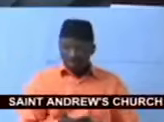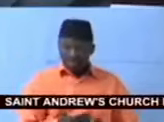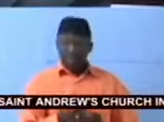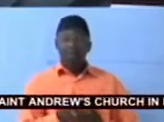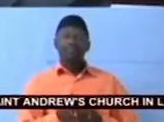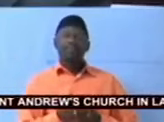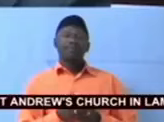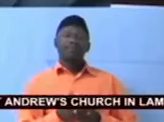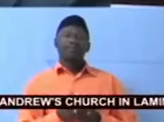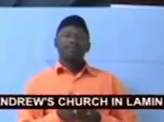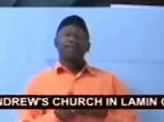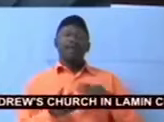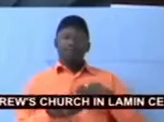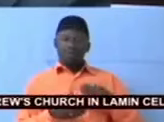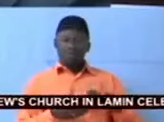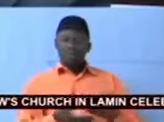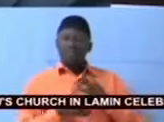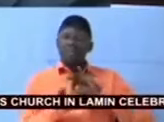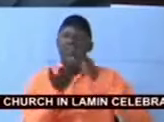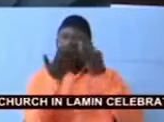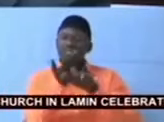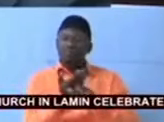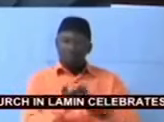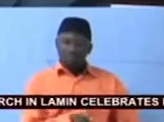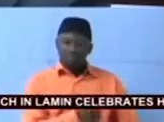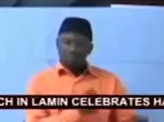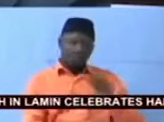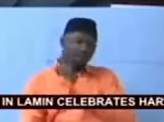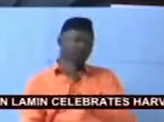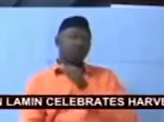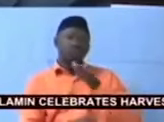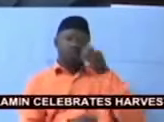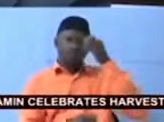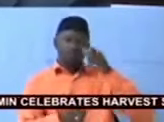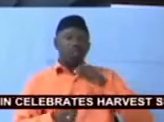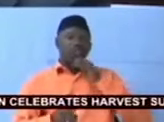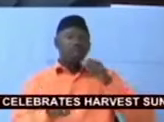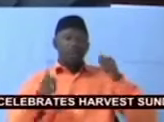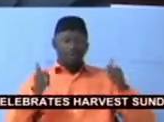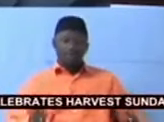Witness, I shall transfer you back to the chair and the